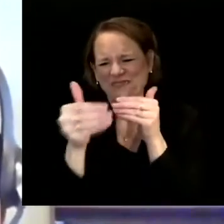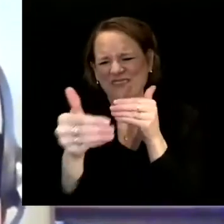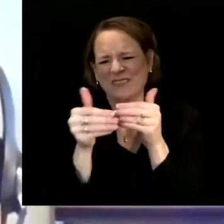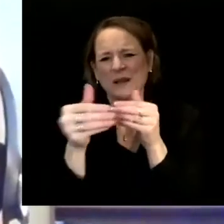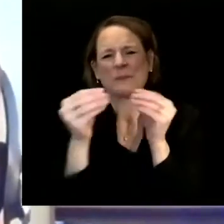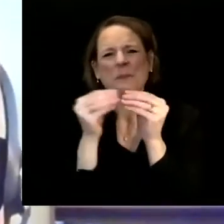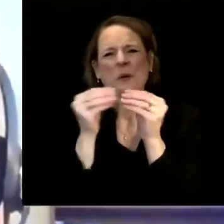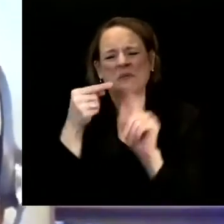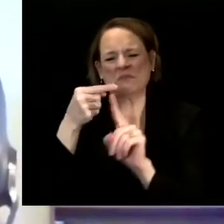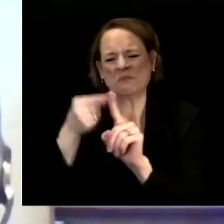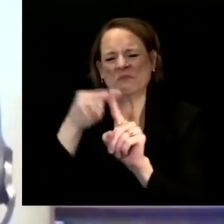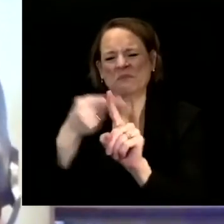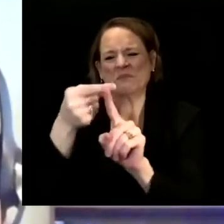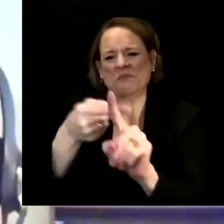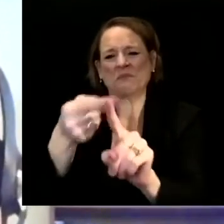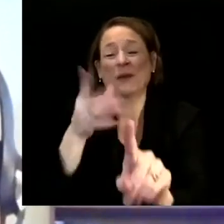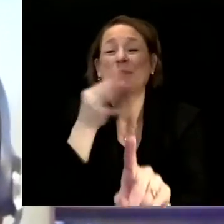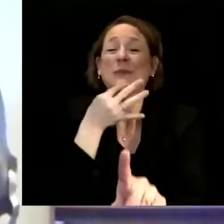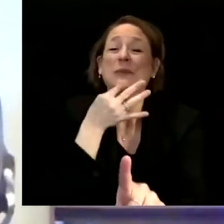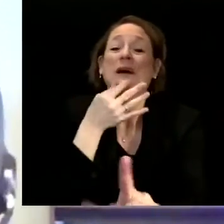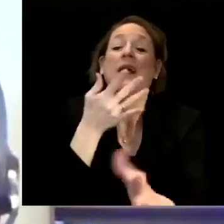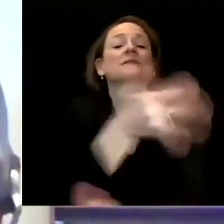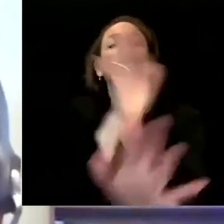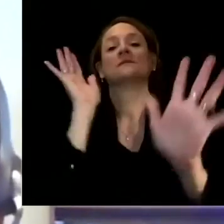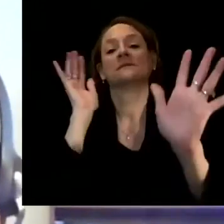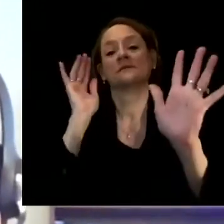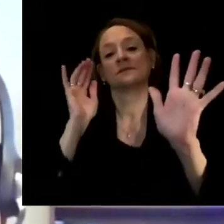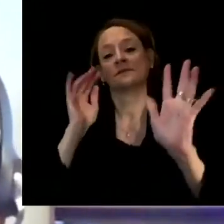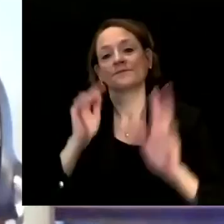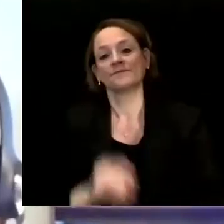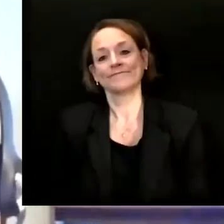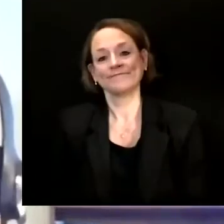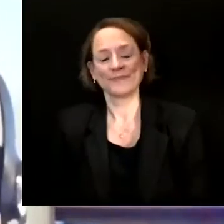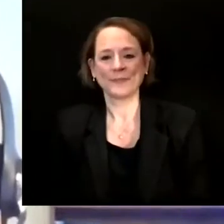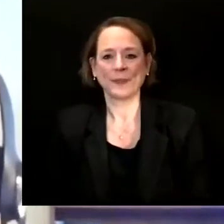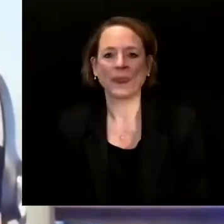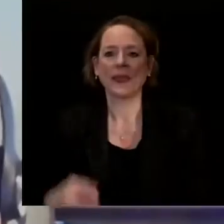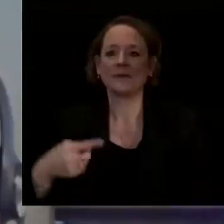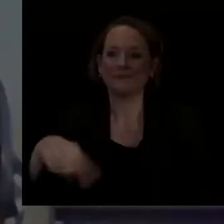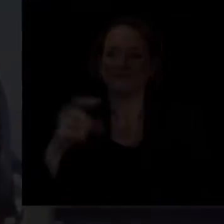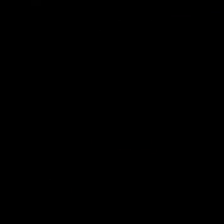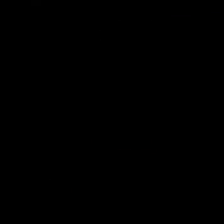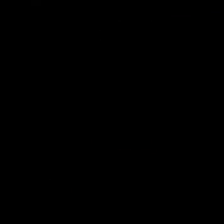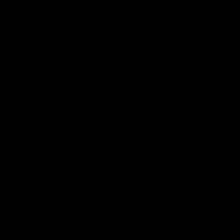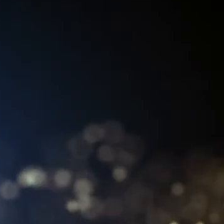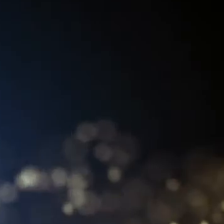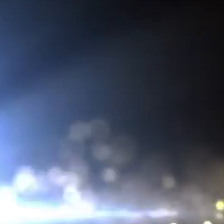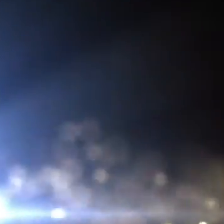our coverage of people much higher, we're going to be in much better shape.